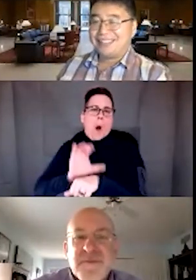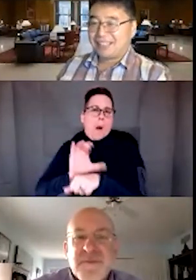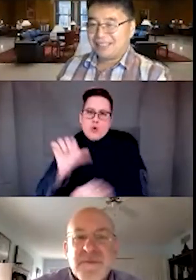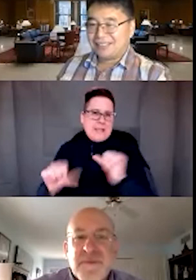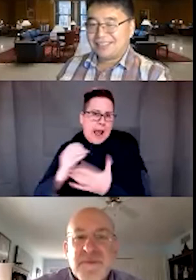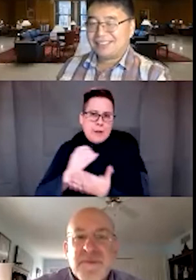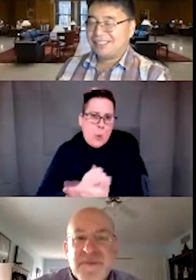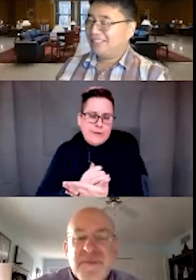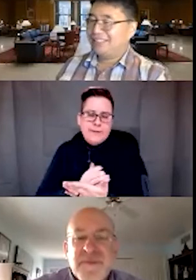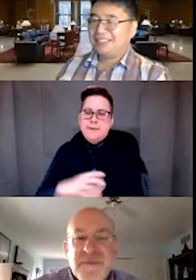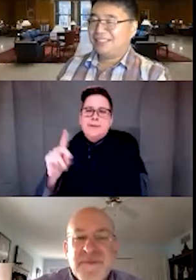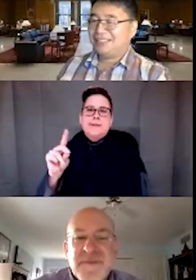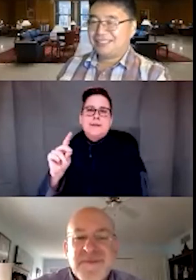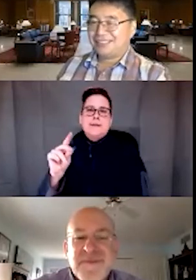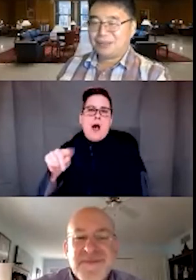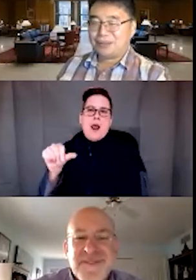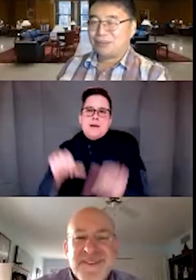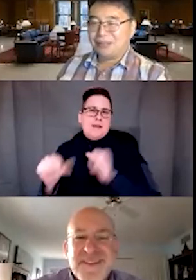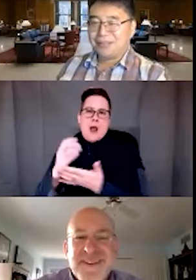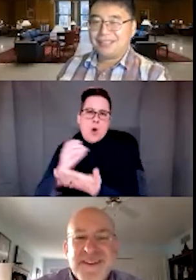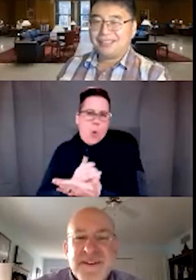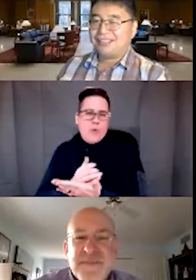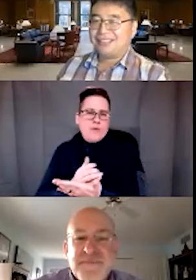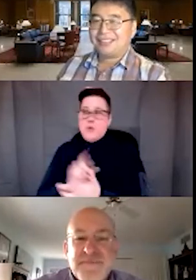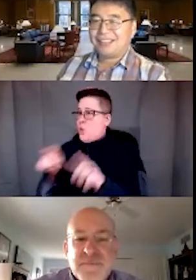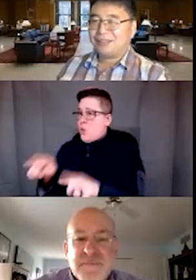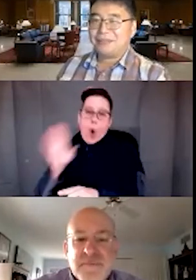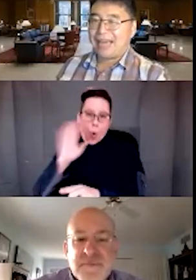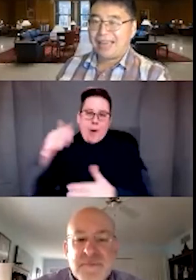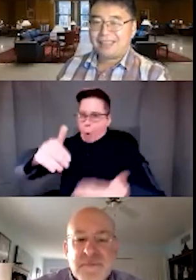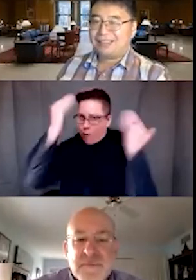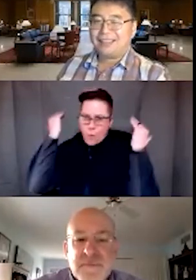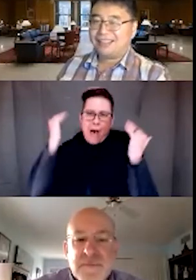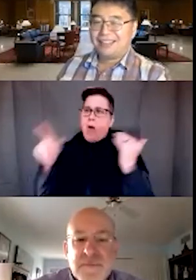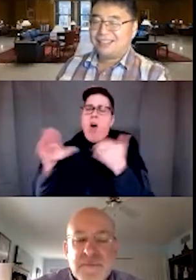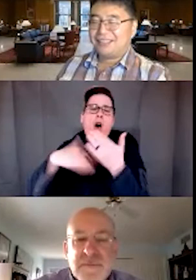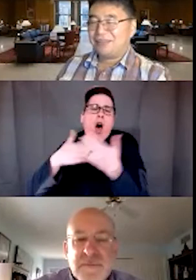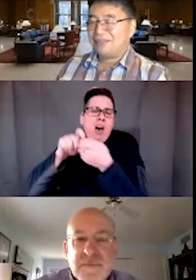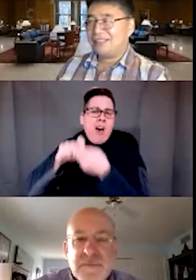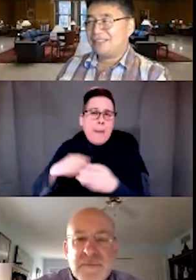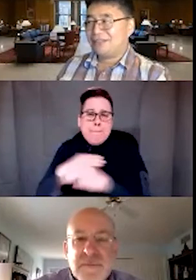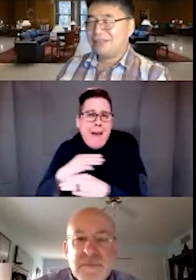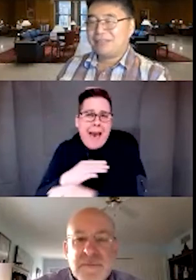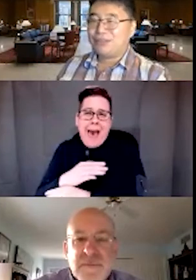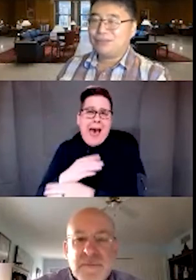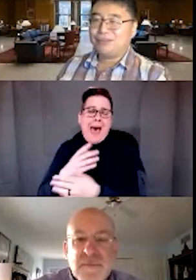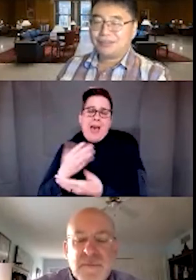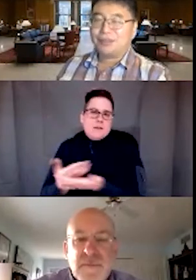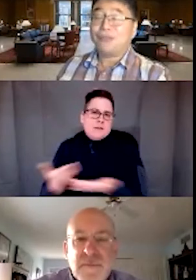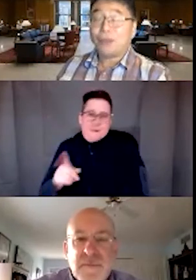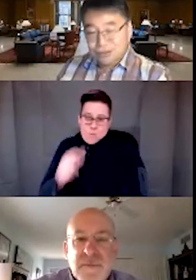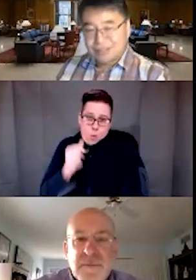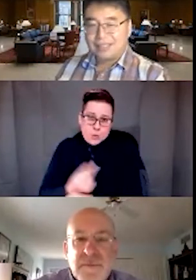data scientists. It's overwhelming, and they start getting into math and like stuff that just you'll never use.